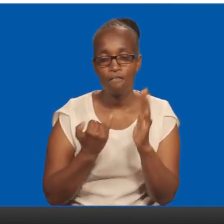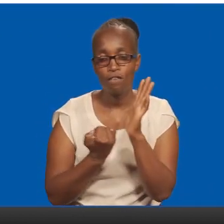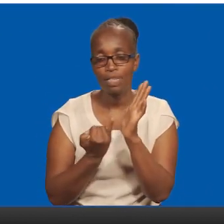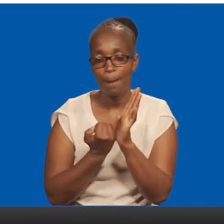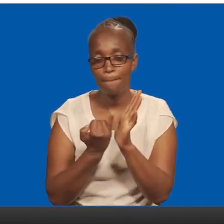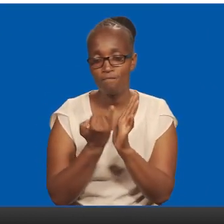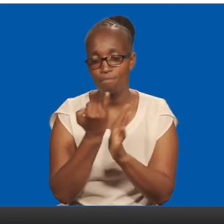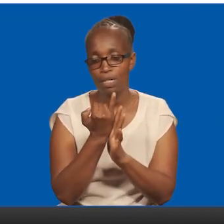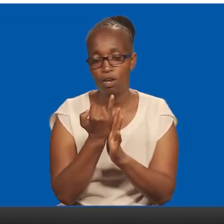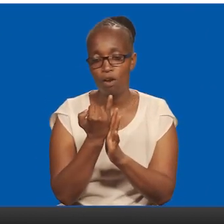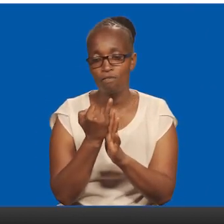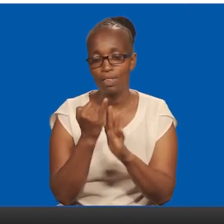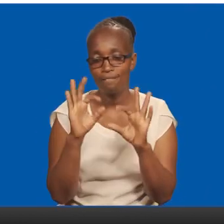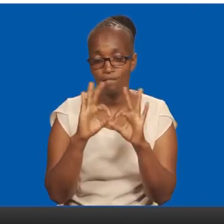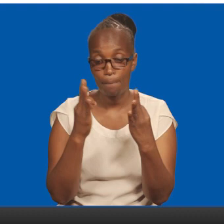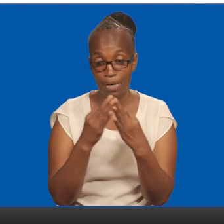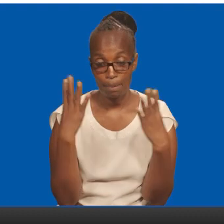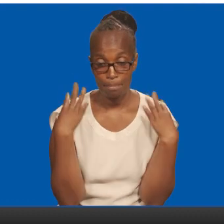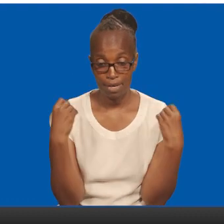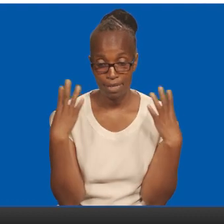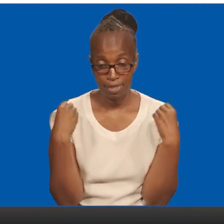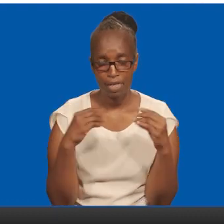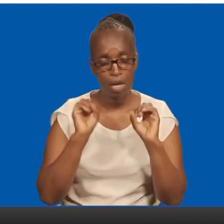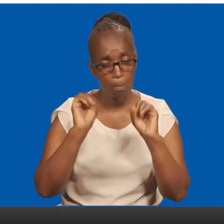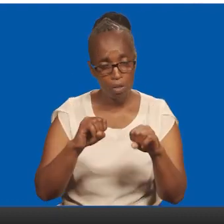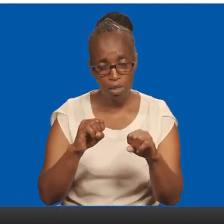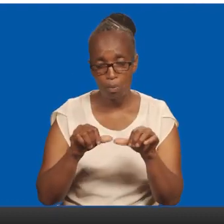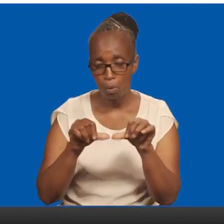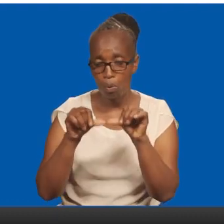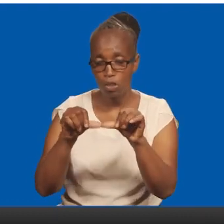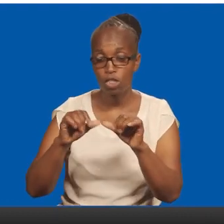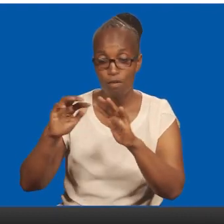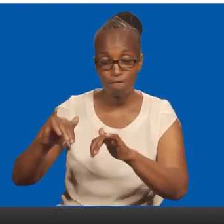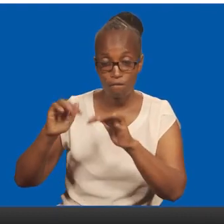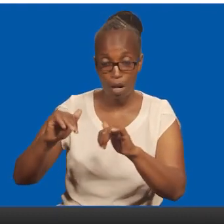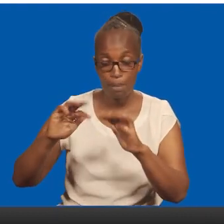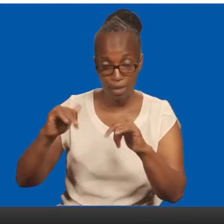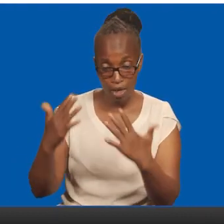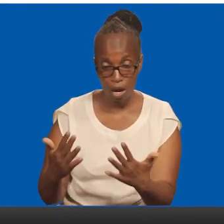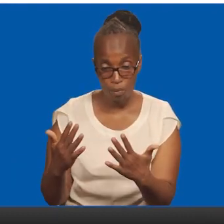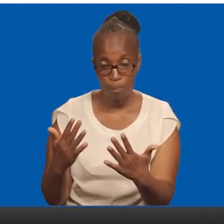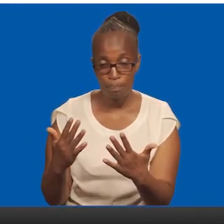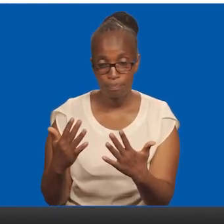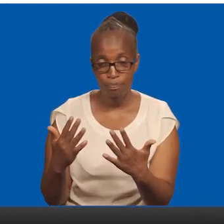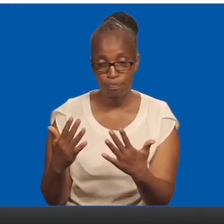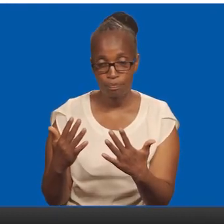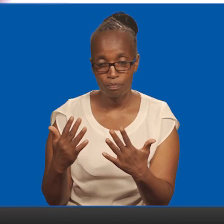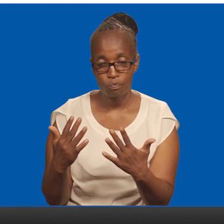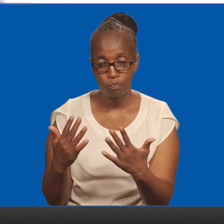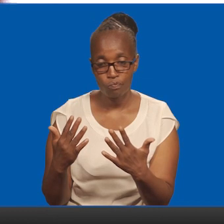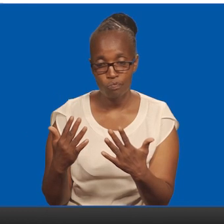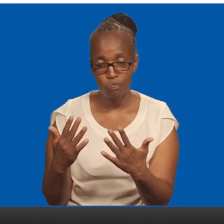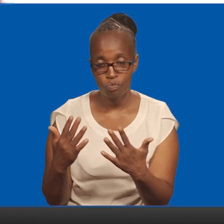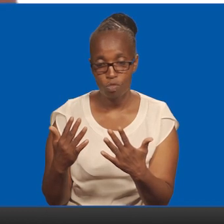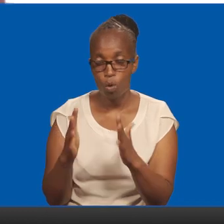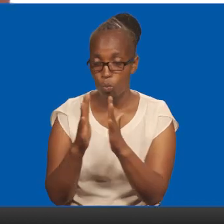practices. How do we continue farming and be resilient in the face of climate change? But